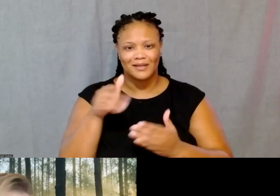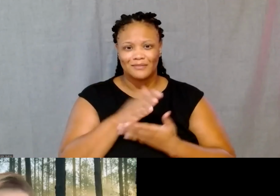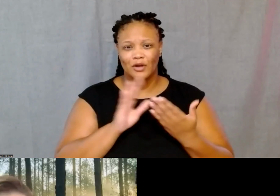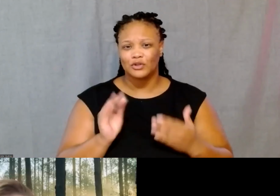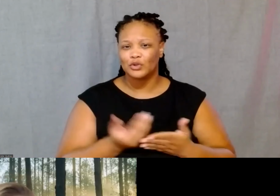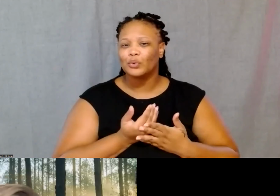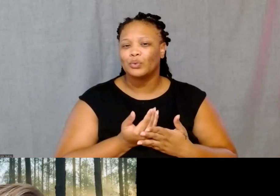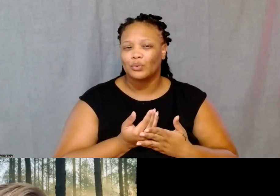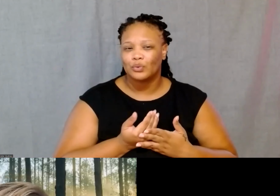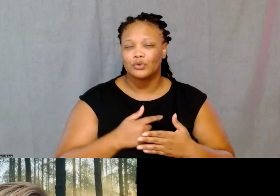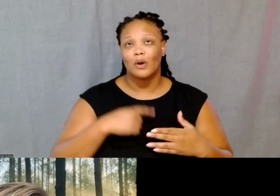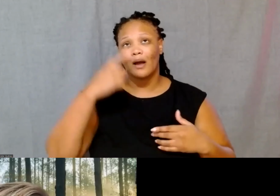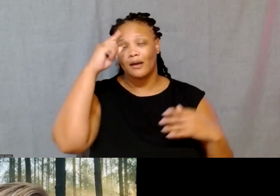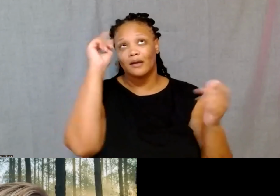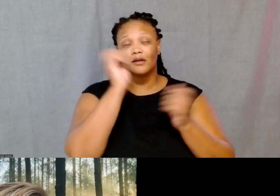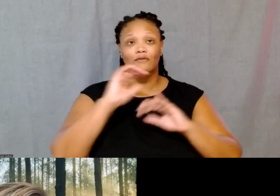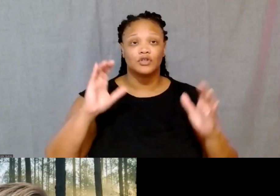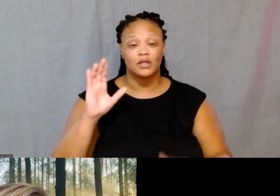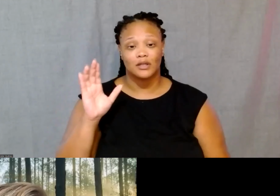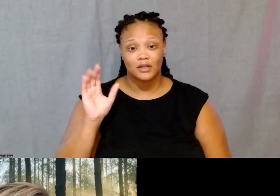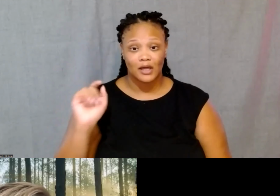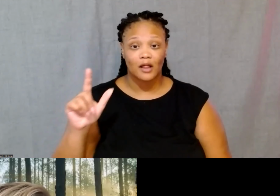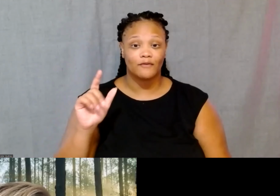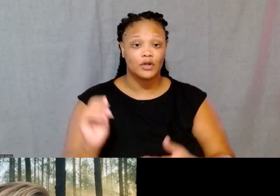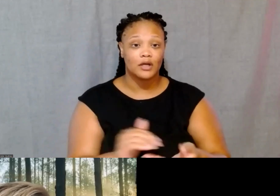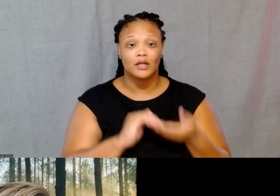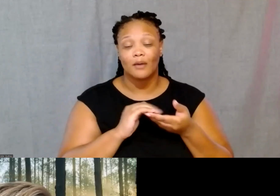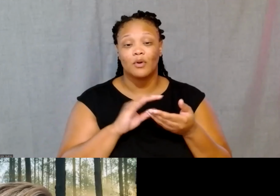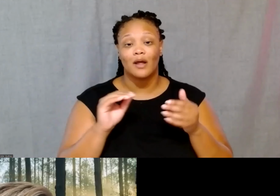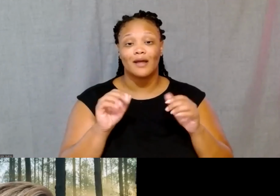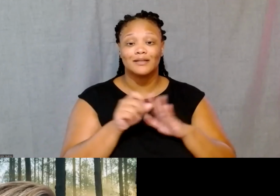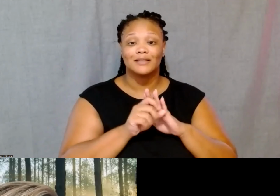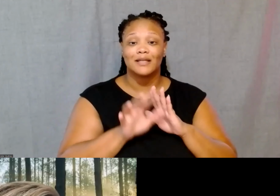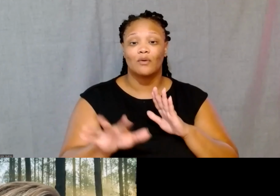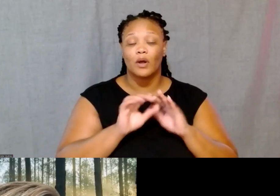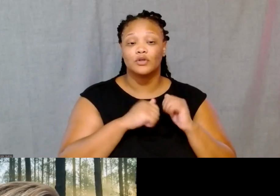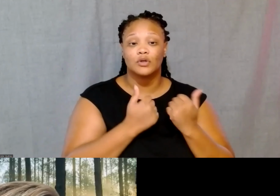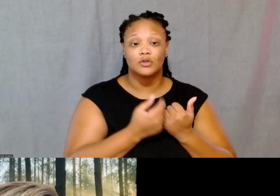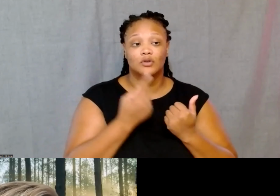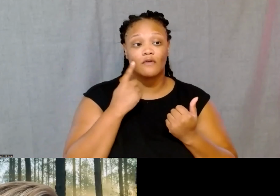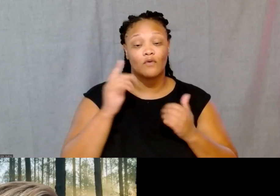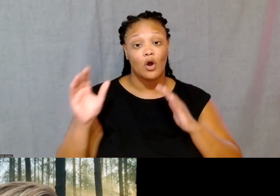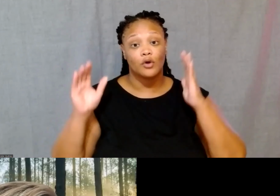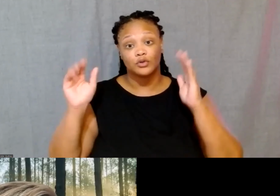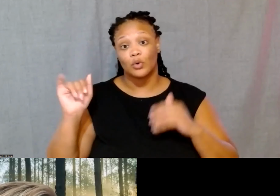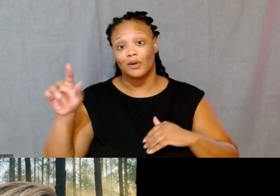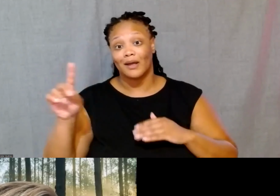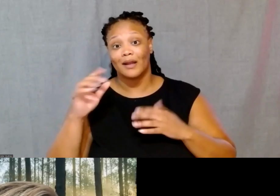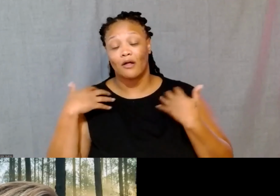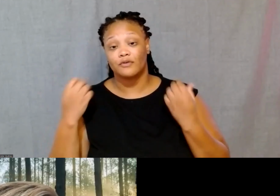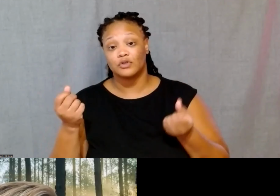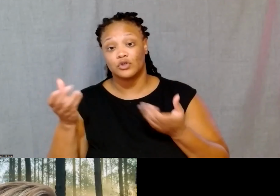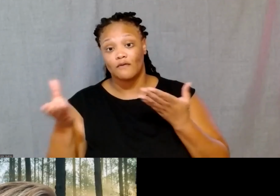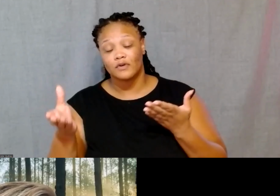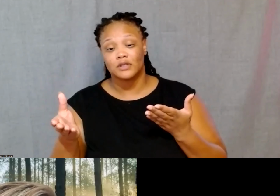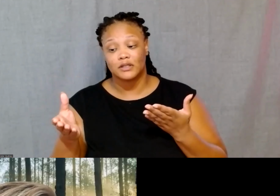I envision the California Collaborative and statewide associations that for adult day health services, for example, that might apply